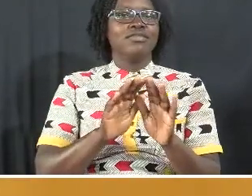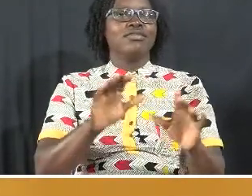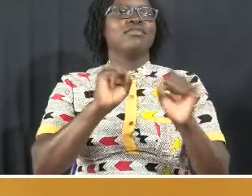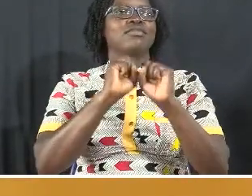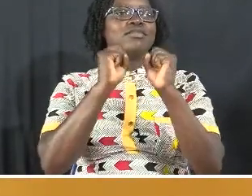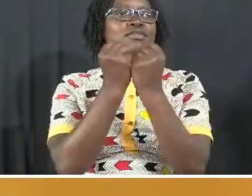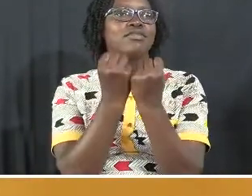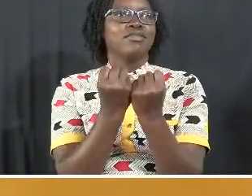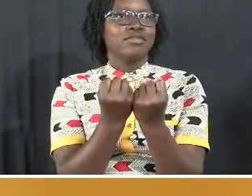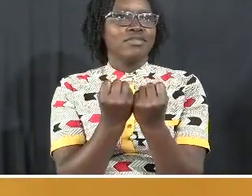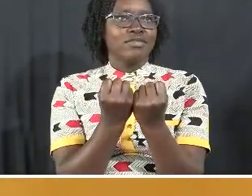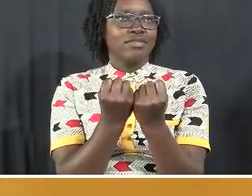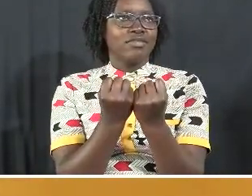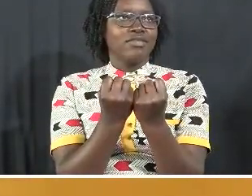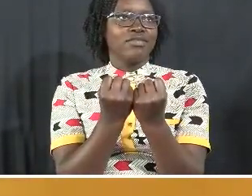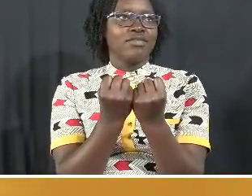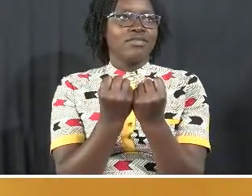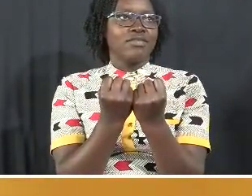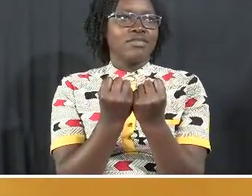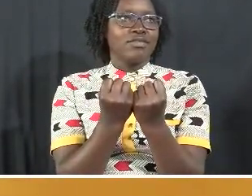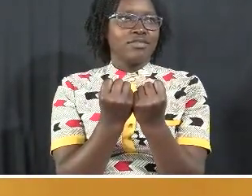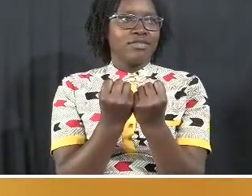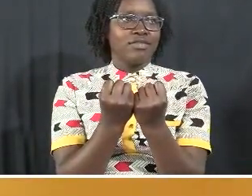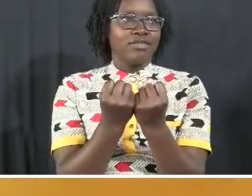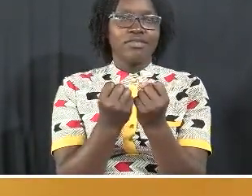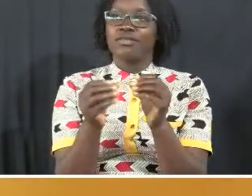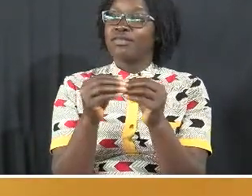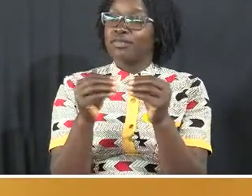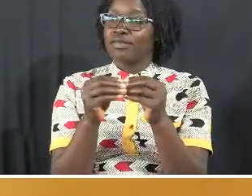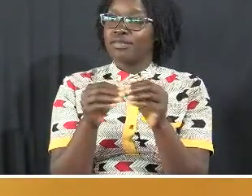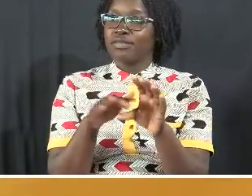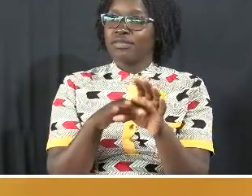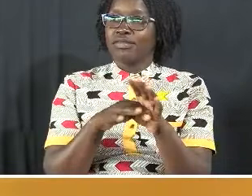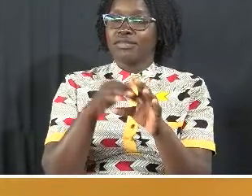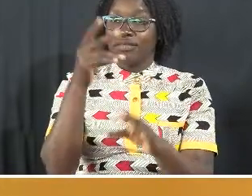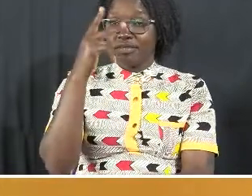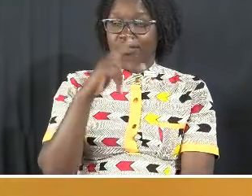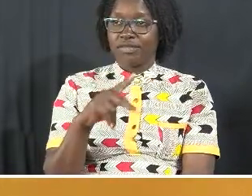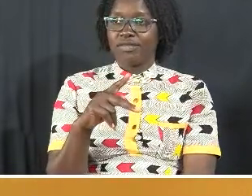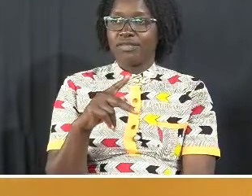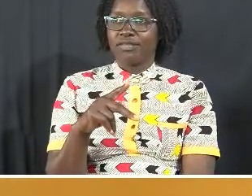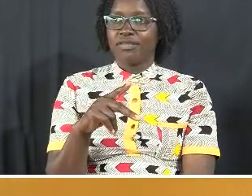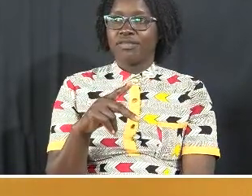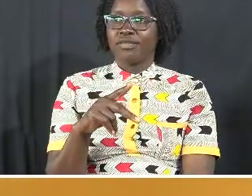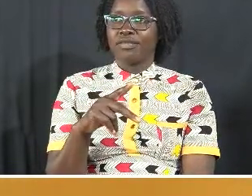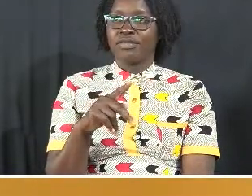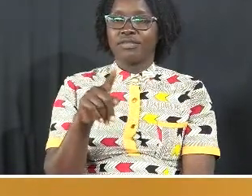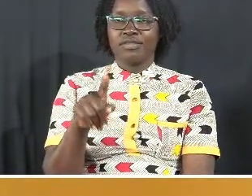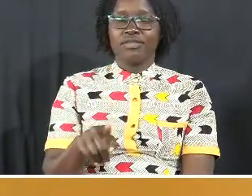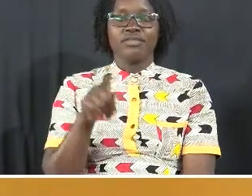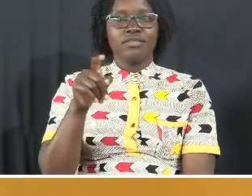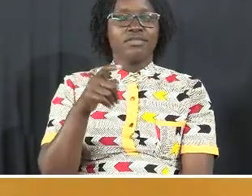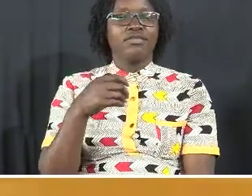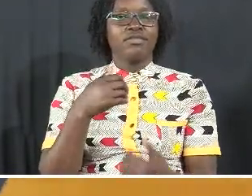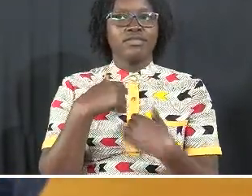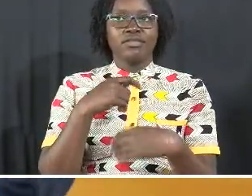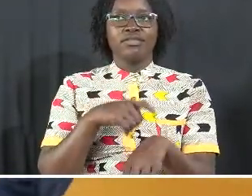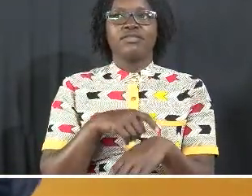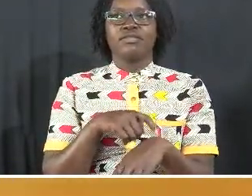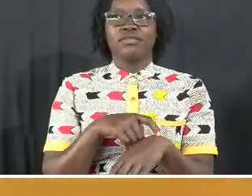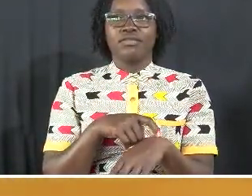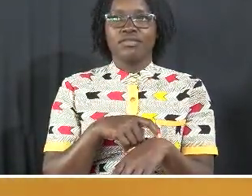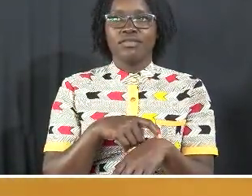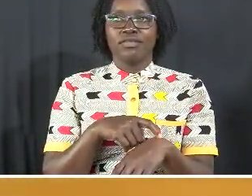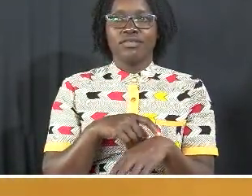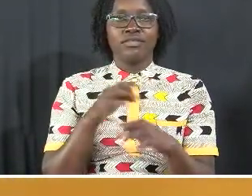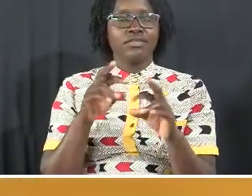aspect of meeting fellow members physically. We need to take time. In fact,